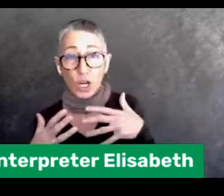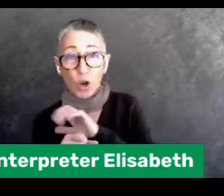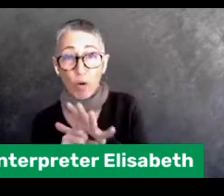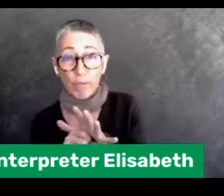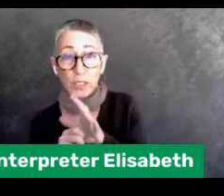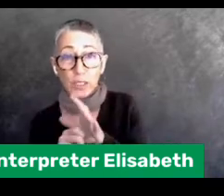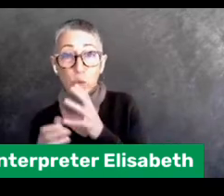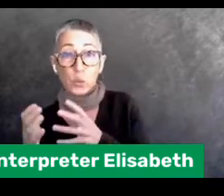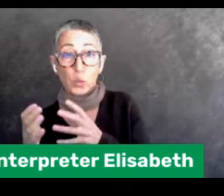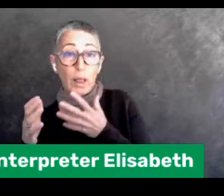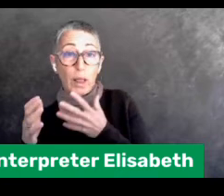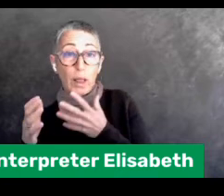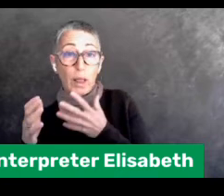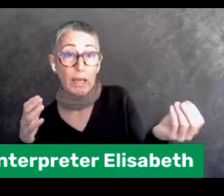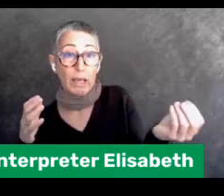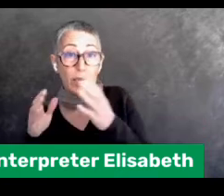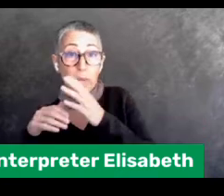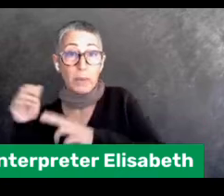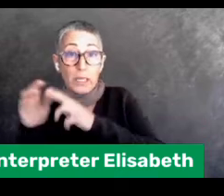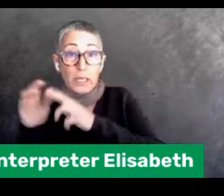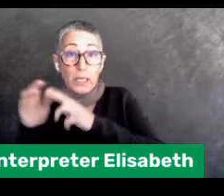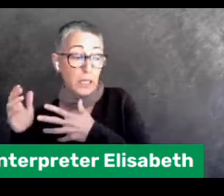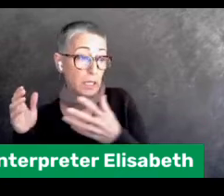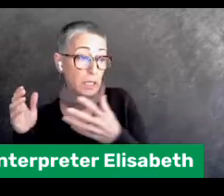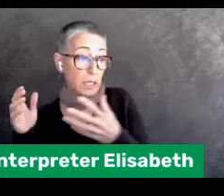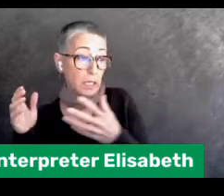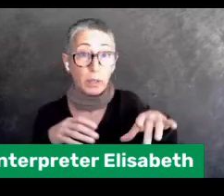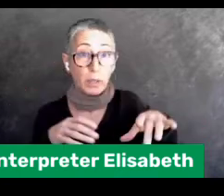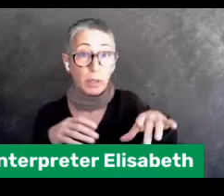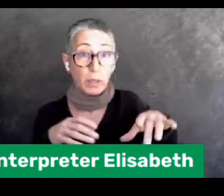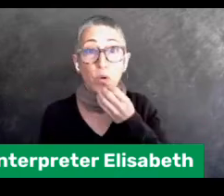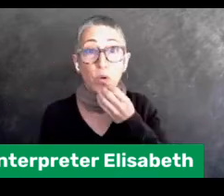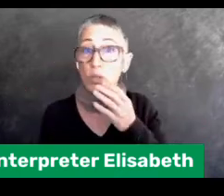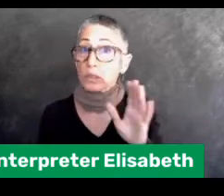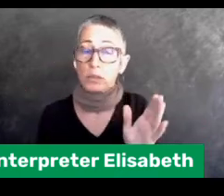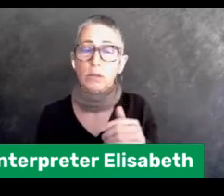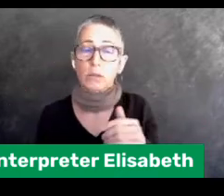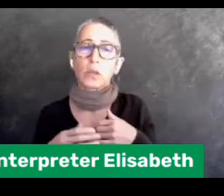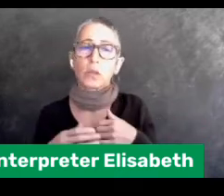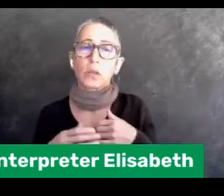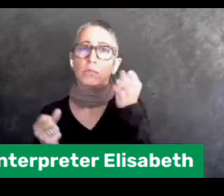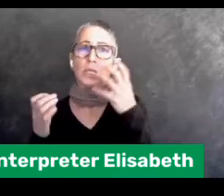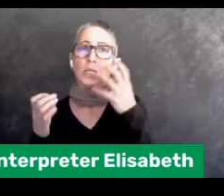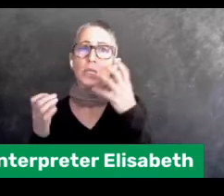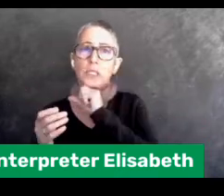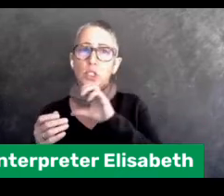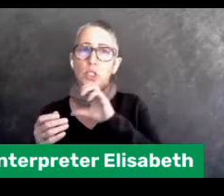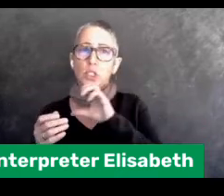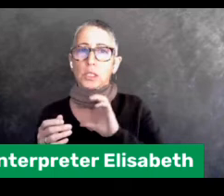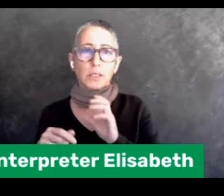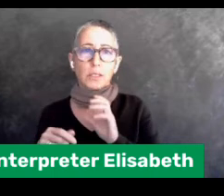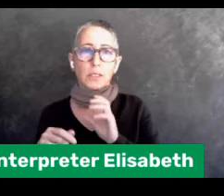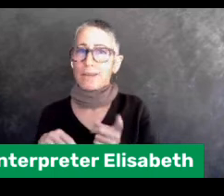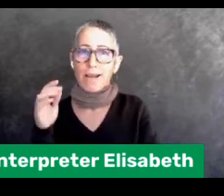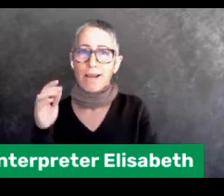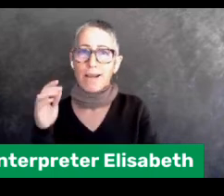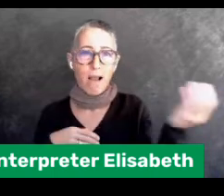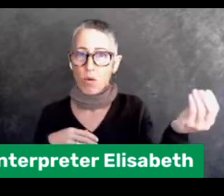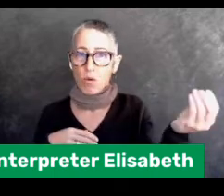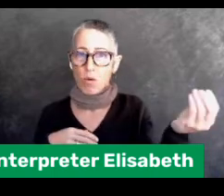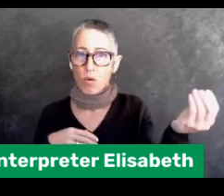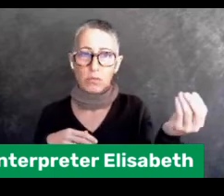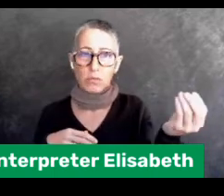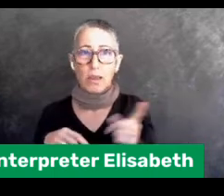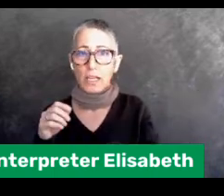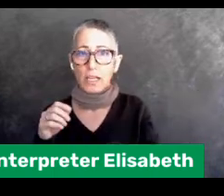of COVID. So some of the seniors are most in need of food. They're the ones that can't get out or may not be able to drive or are